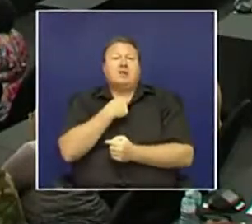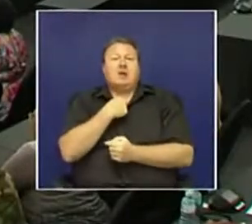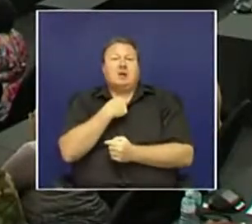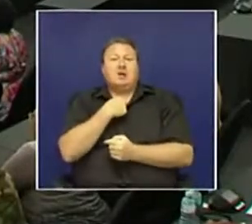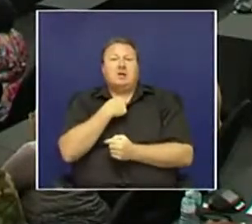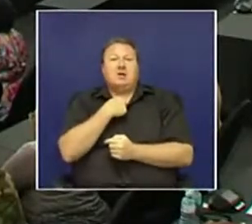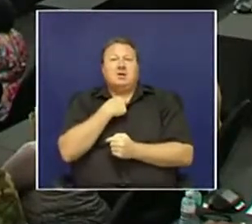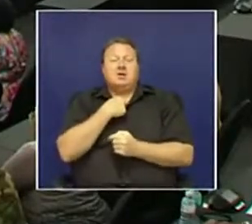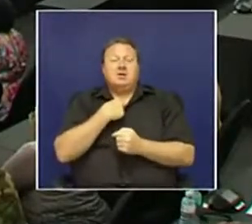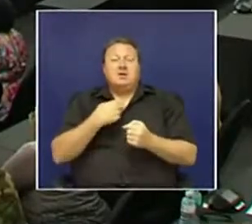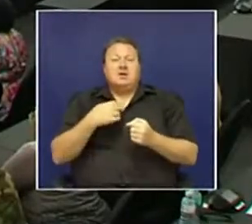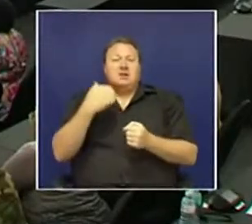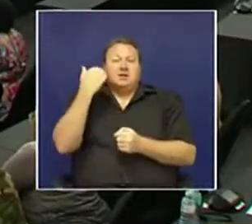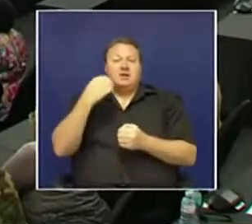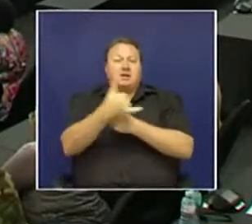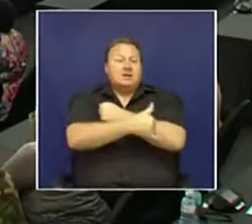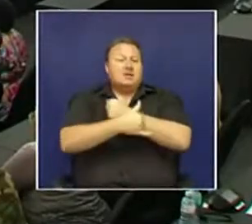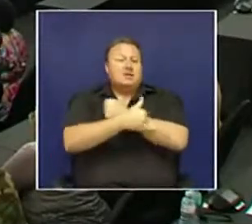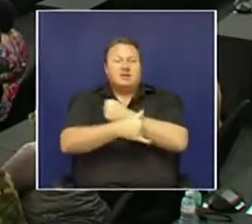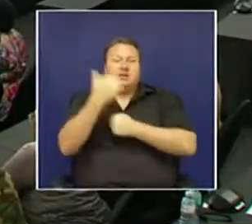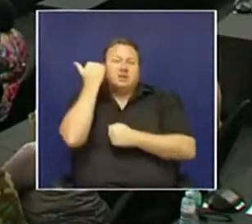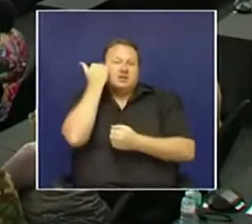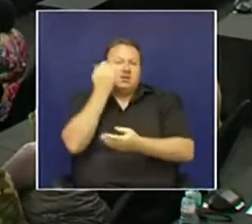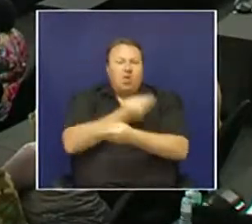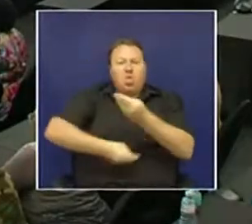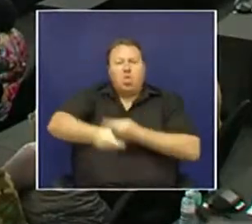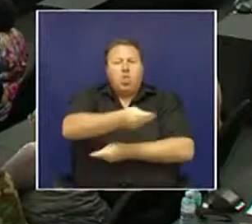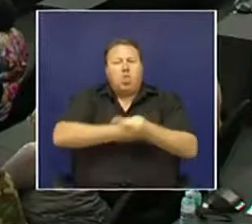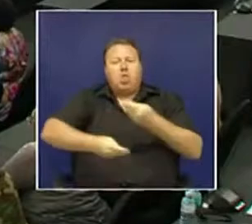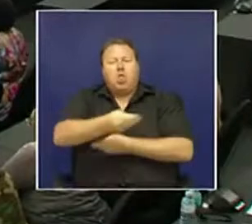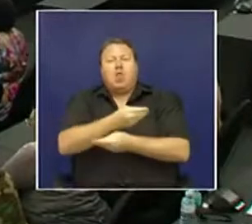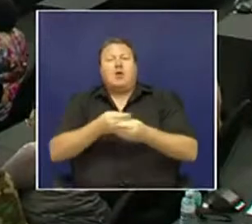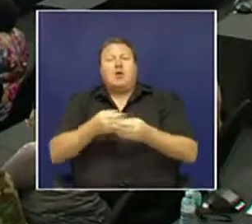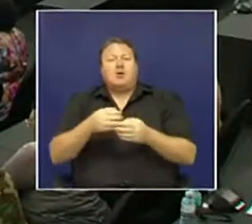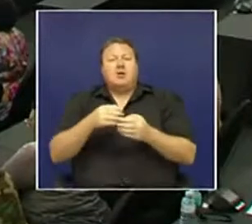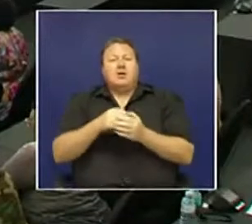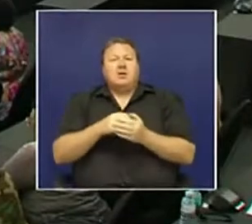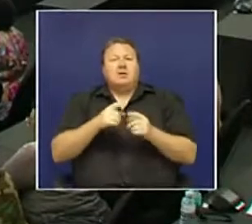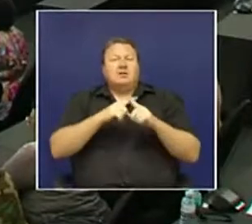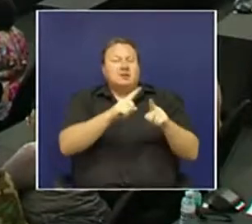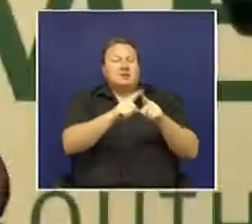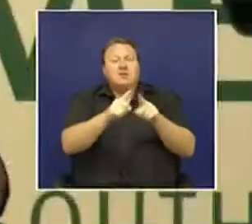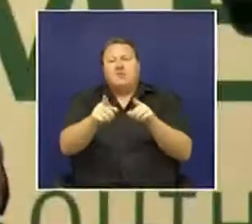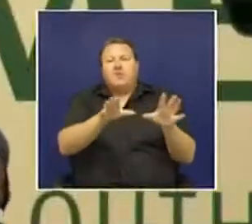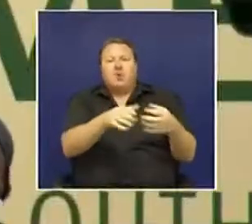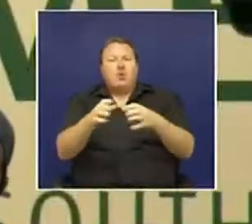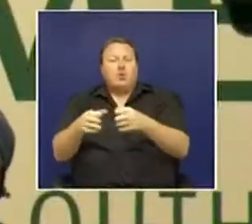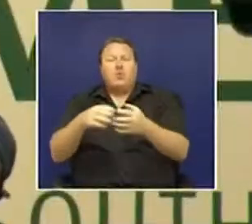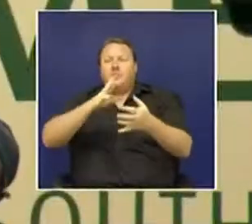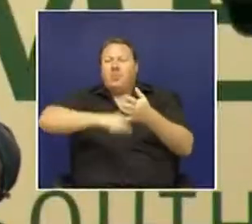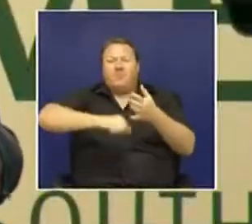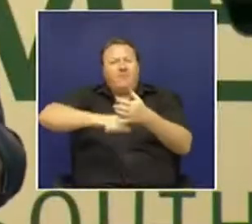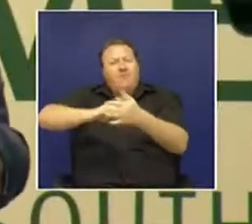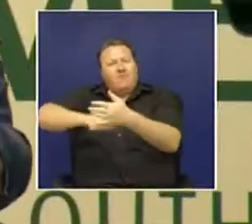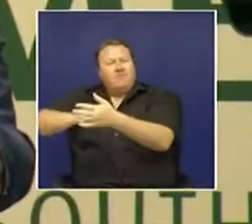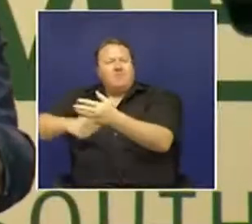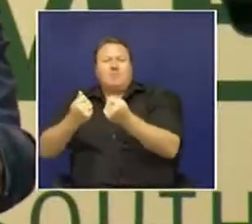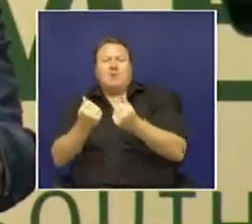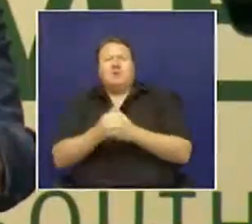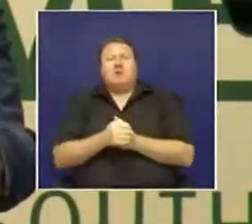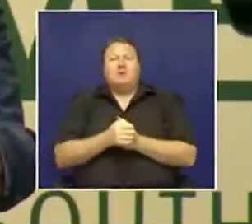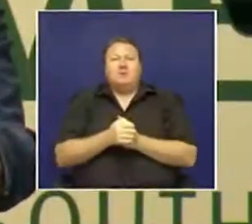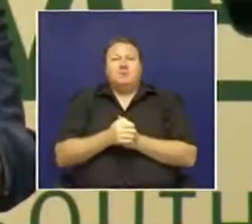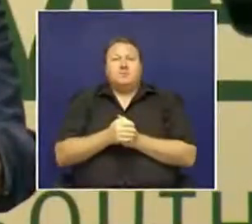out critical institutions and weakened state-owned institutions. South Africa had been downgraded to